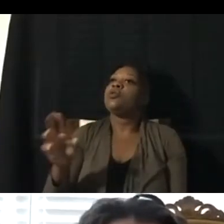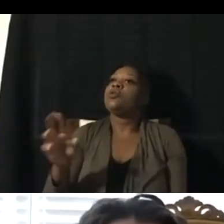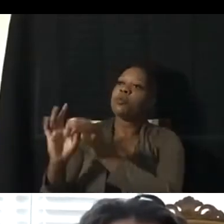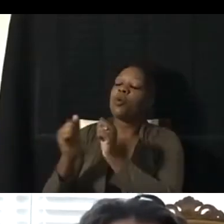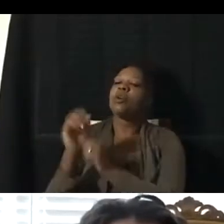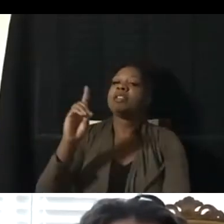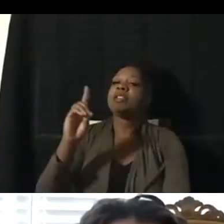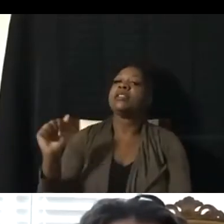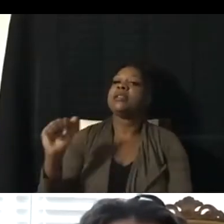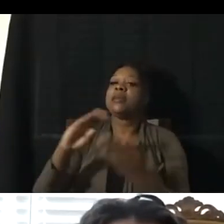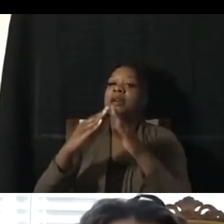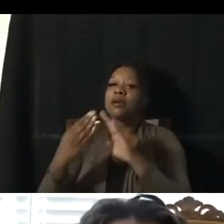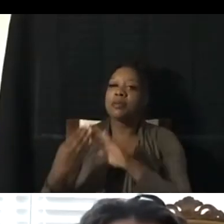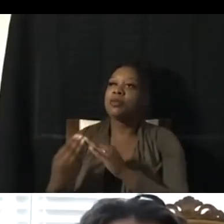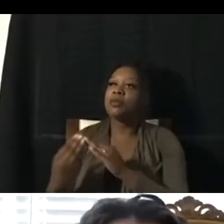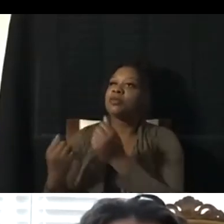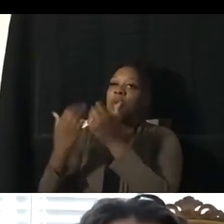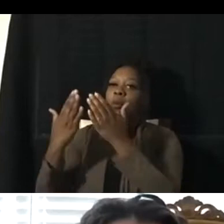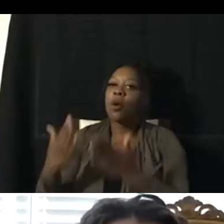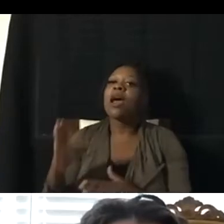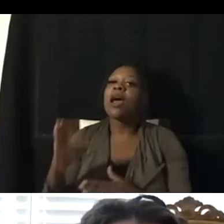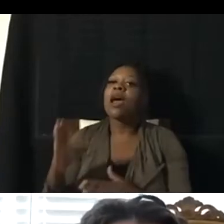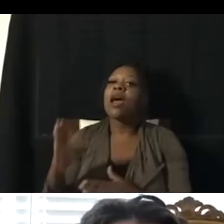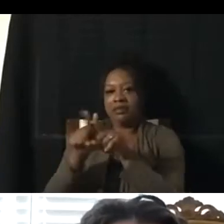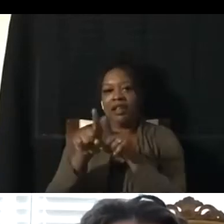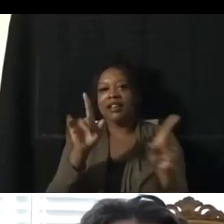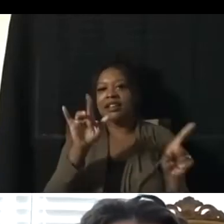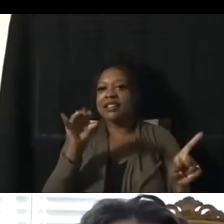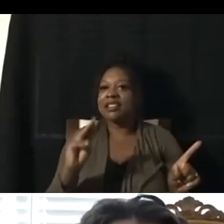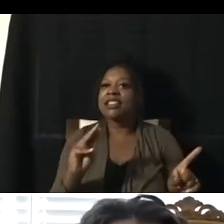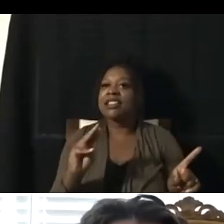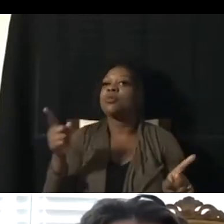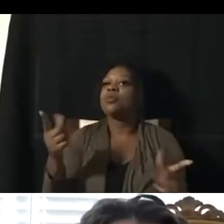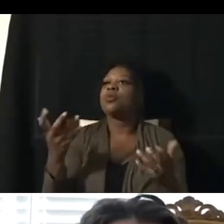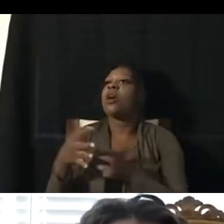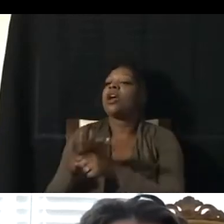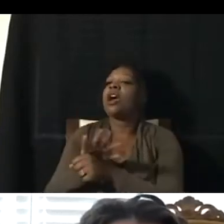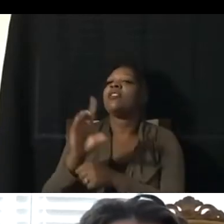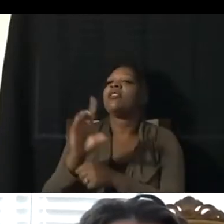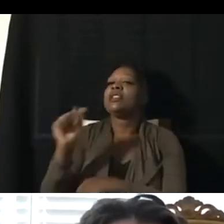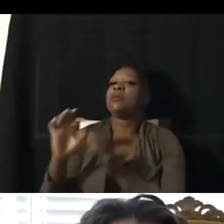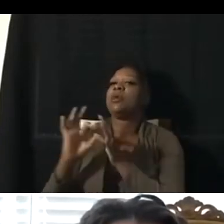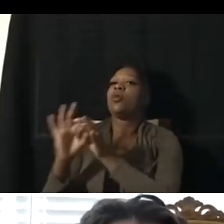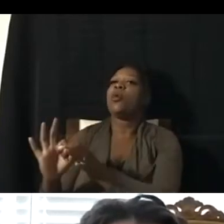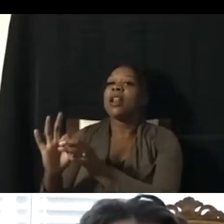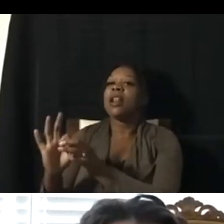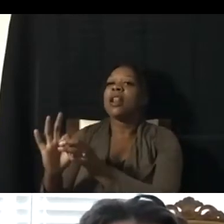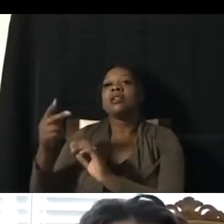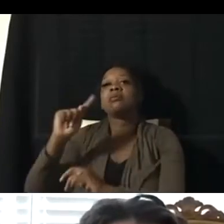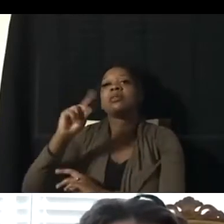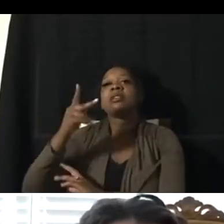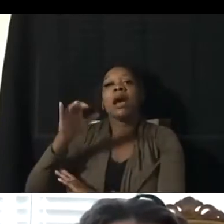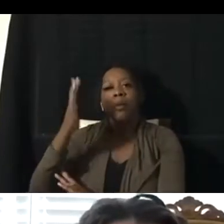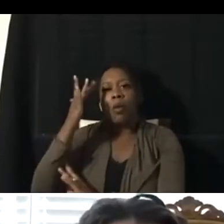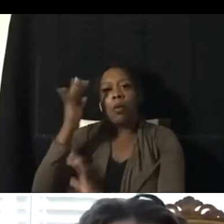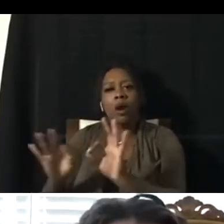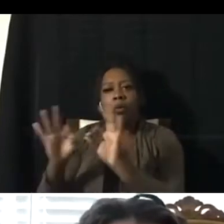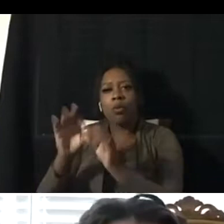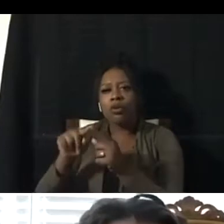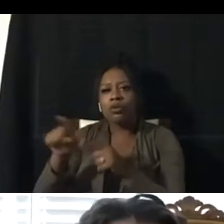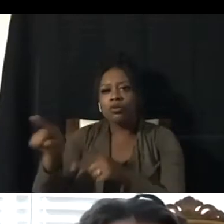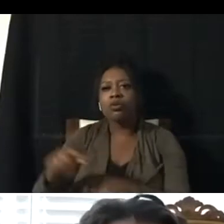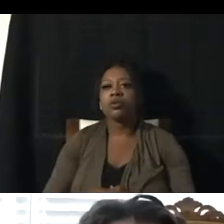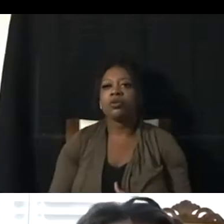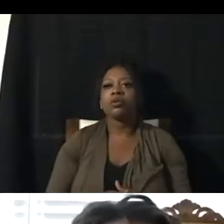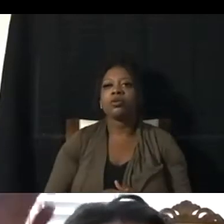like Tim, you've been very intentional about covering disability-related topics. Why is that important to you? I think with me,